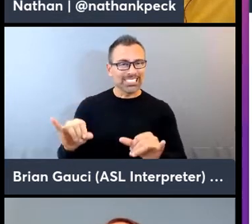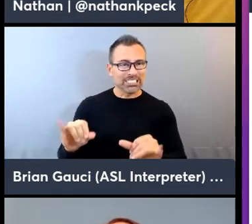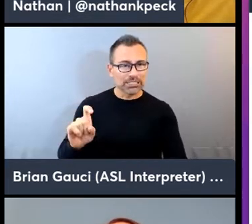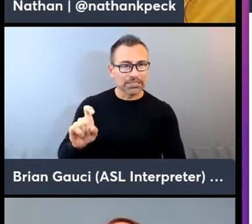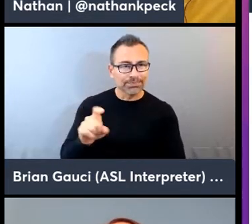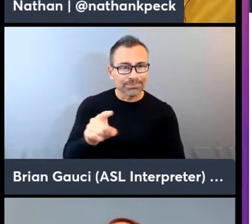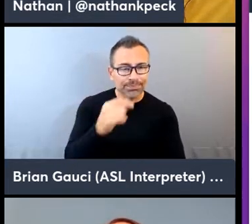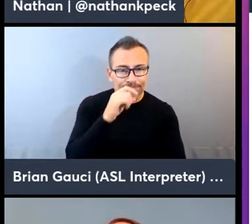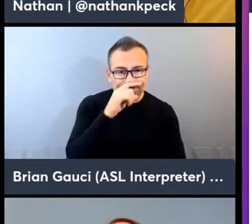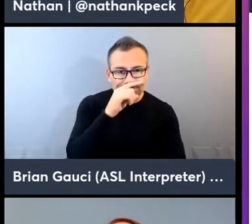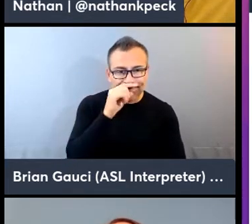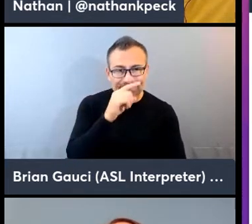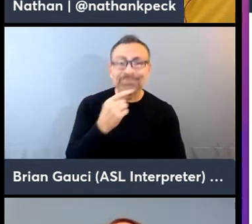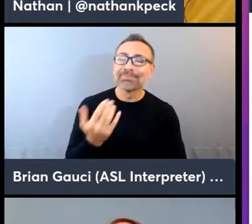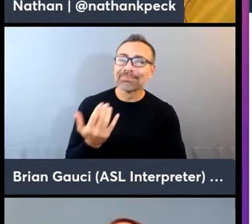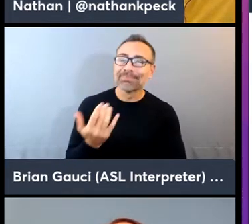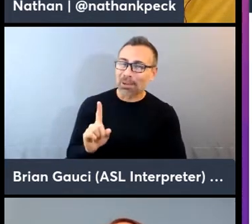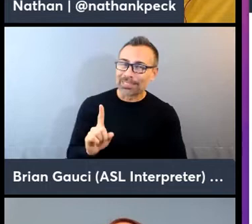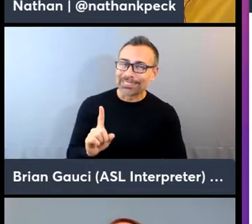it's coming.